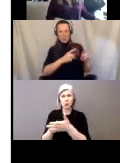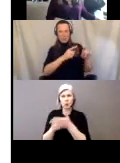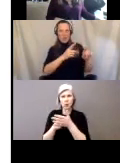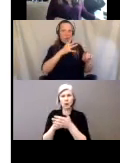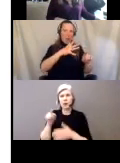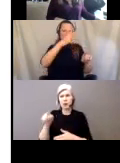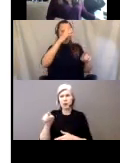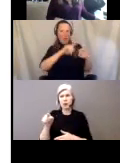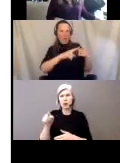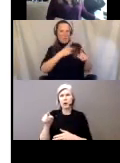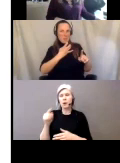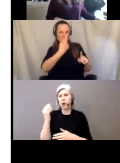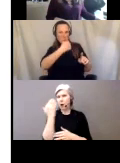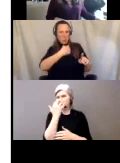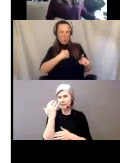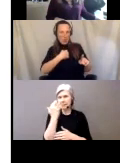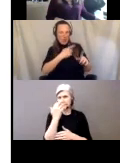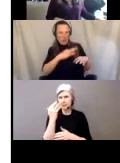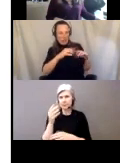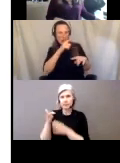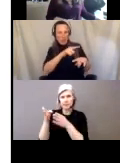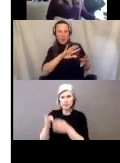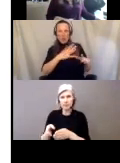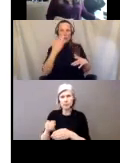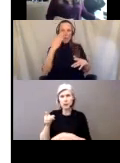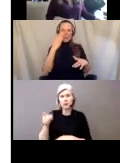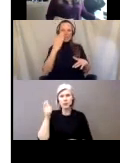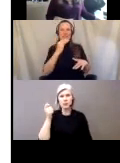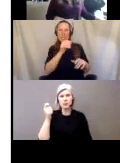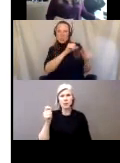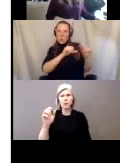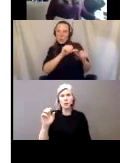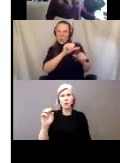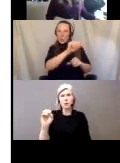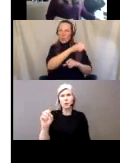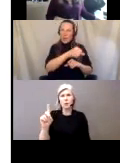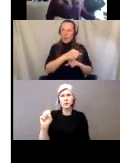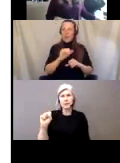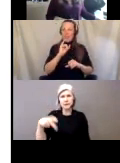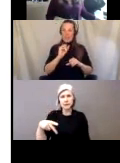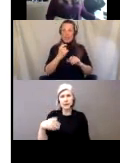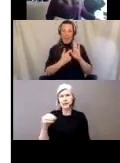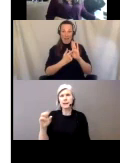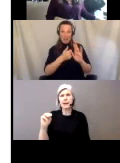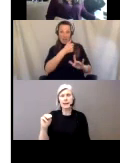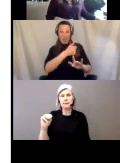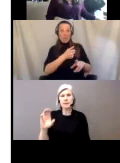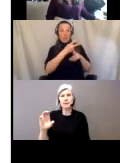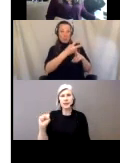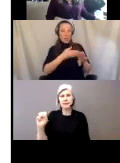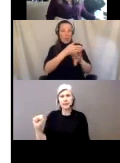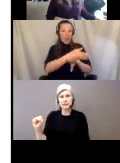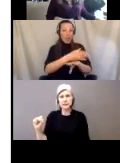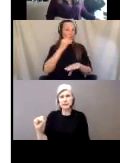supports from DSO, disability support, and MCSS, the Municipal Community and